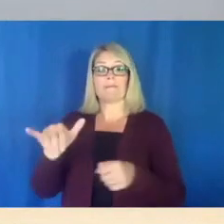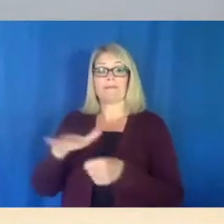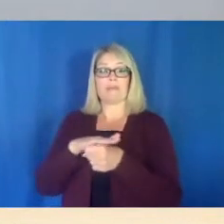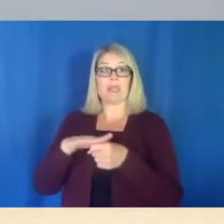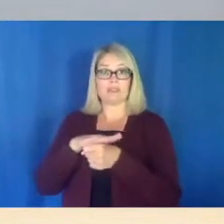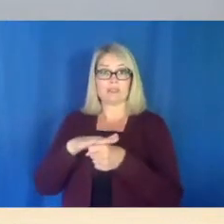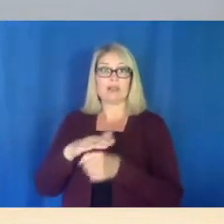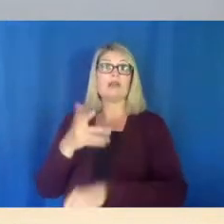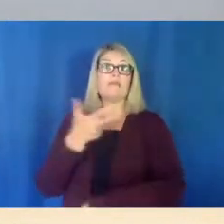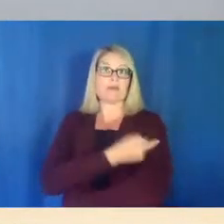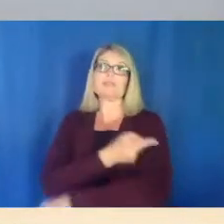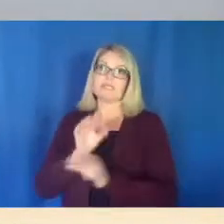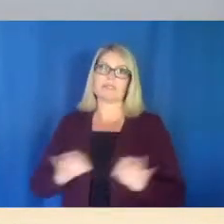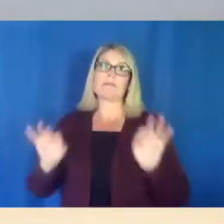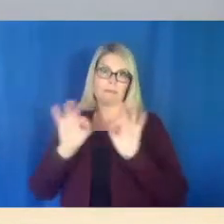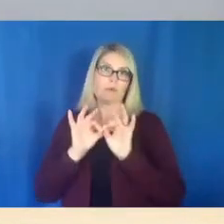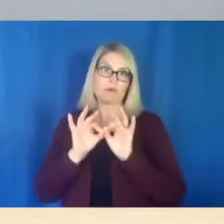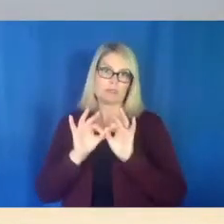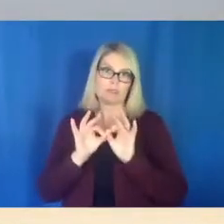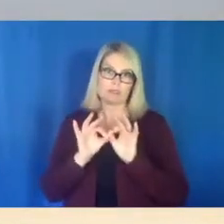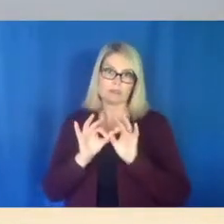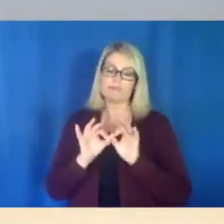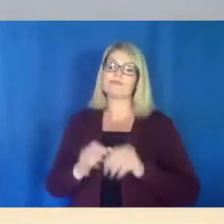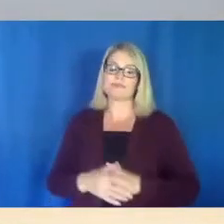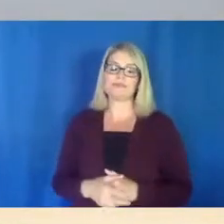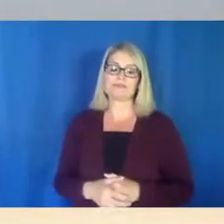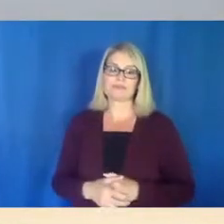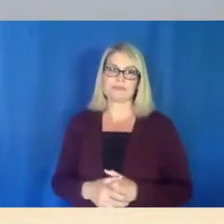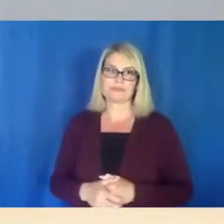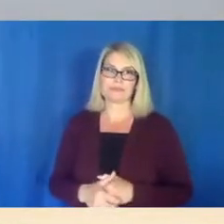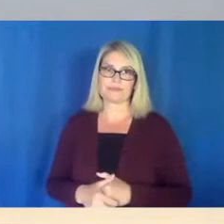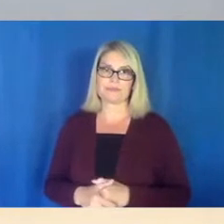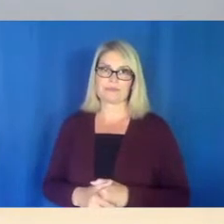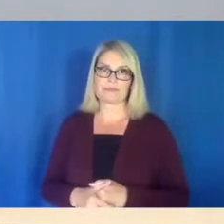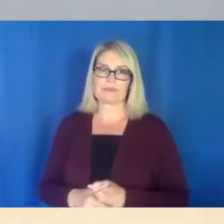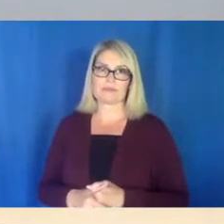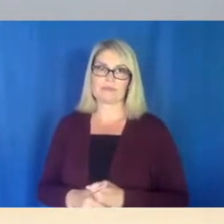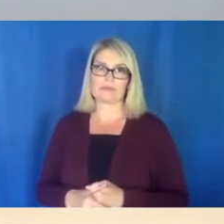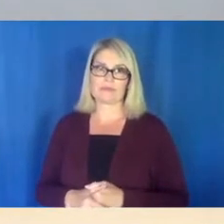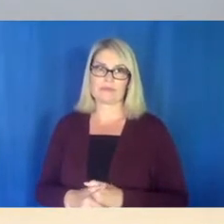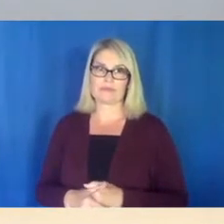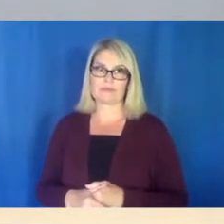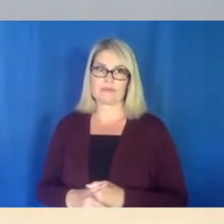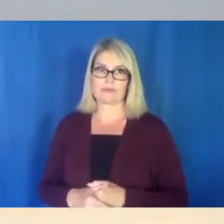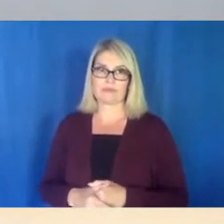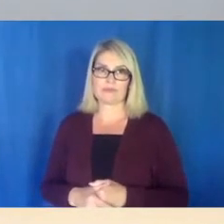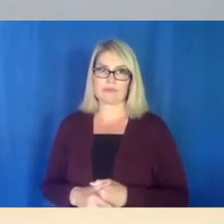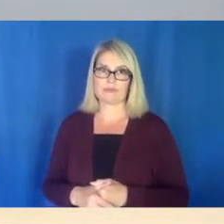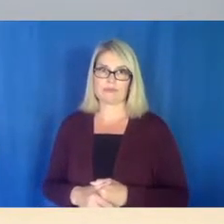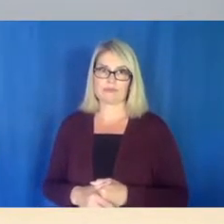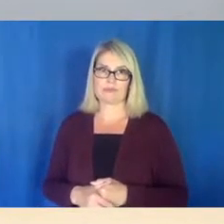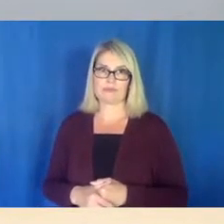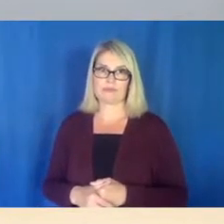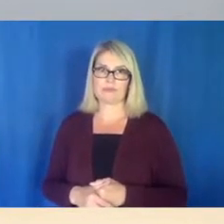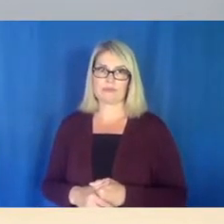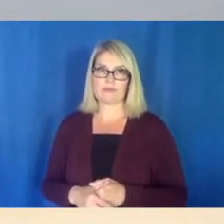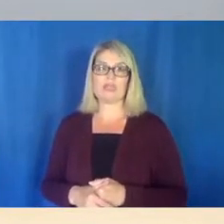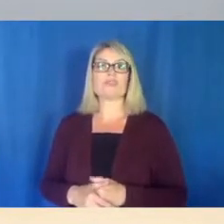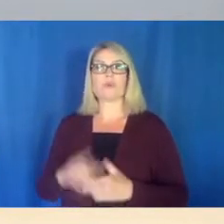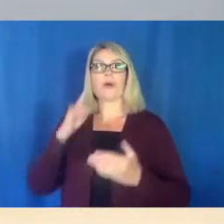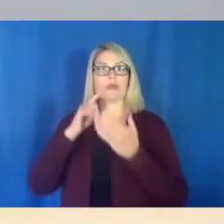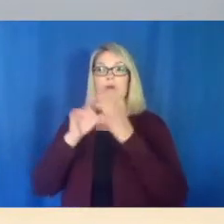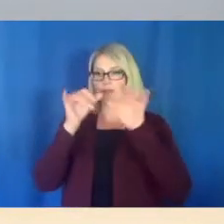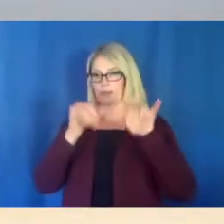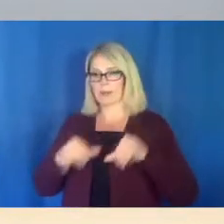does matter and will matter. So in that way, it's that's very a common thing for all